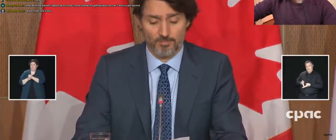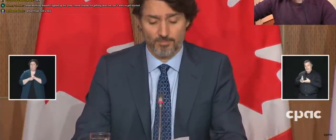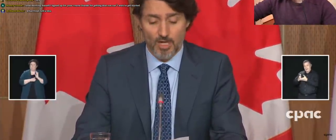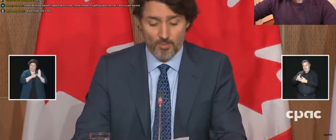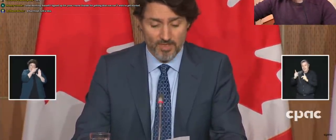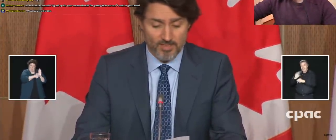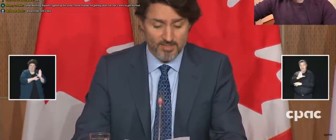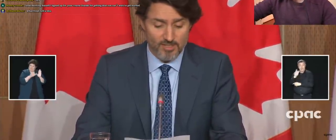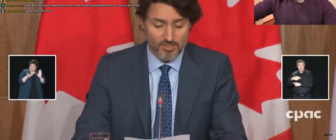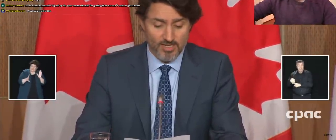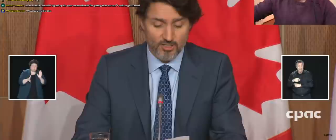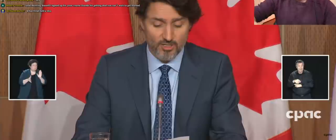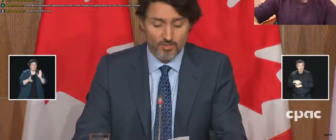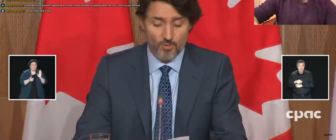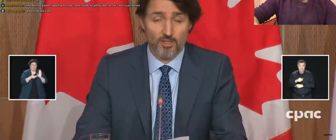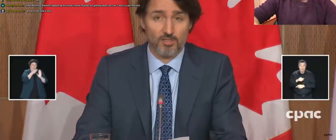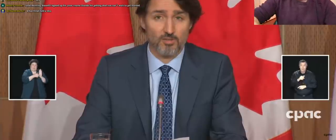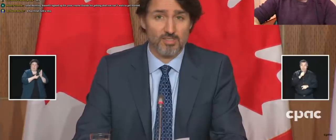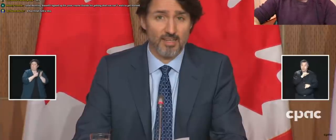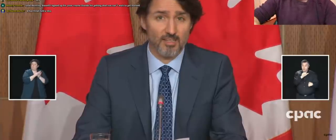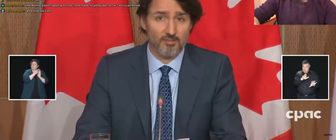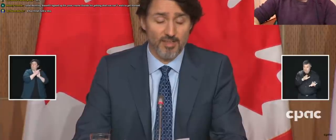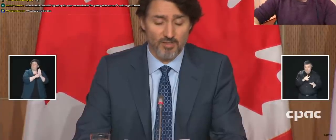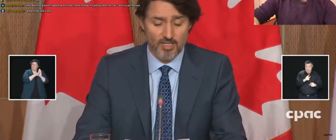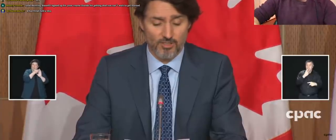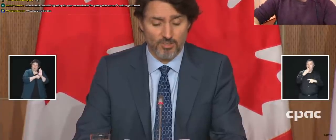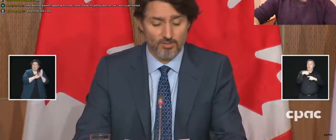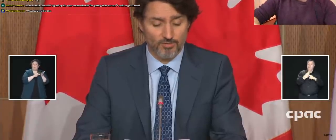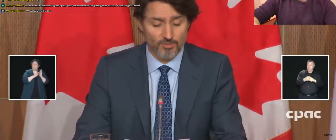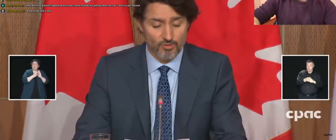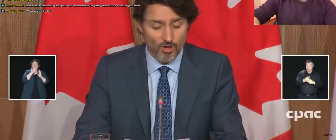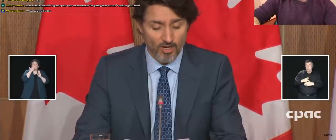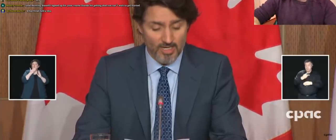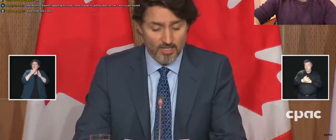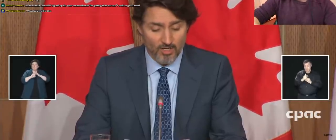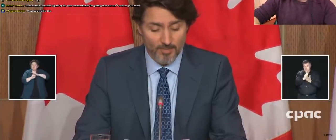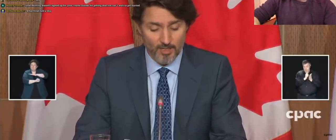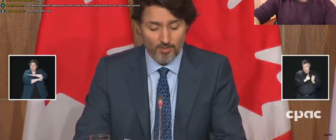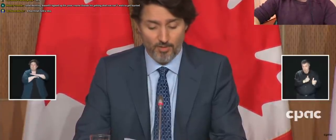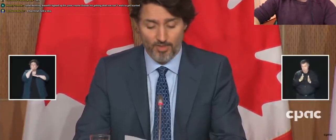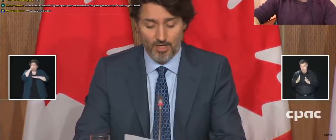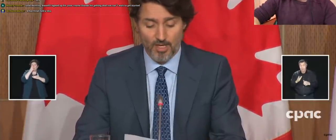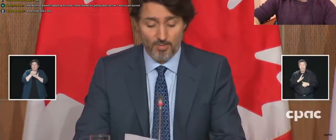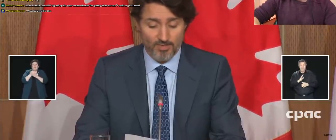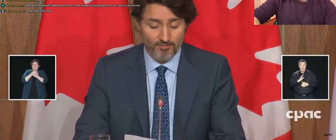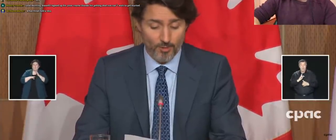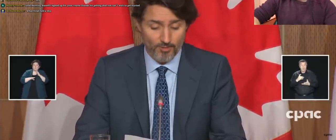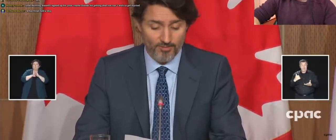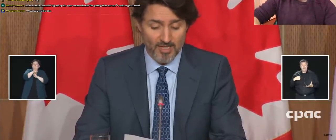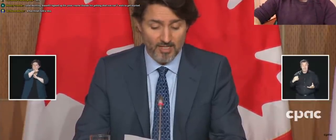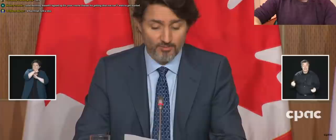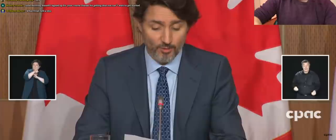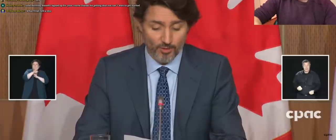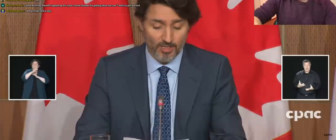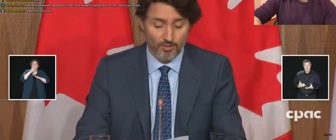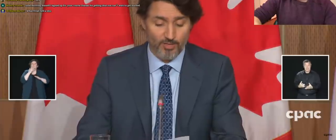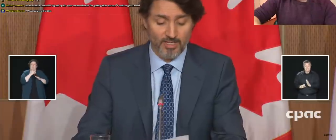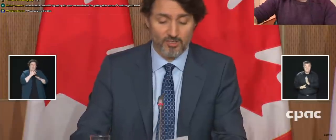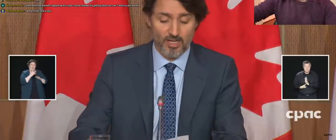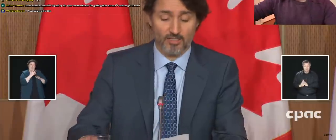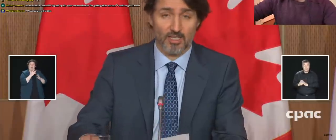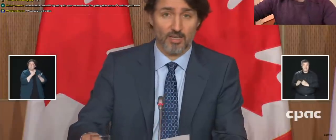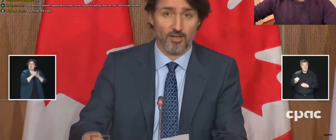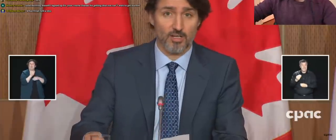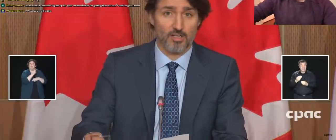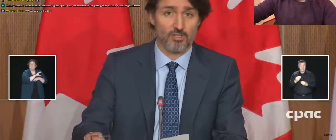out. With this legislation, we're also setting the foundation for strong economic growth, with funding for early learning